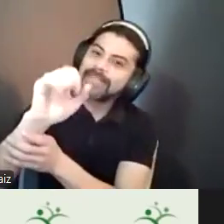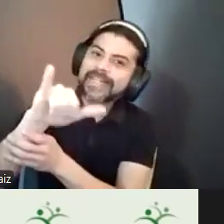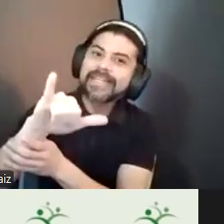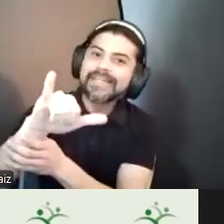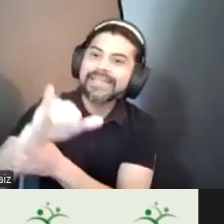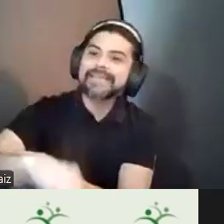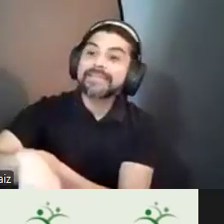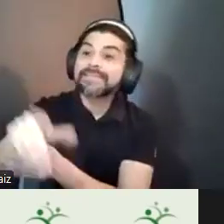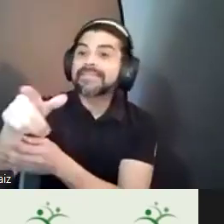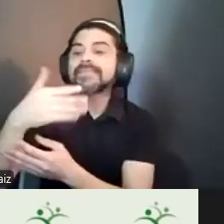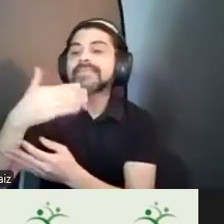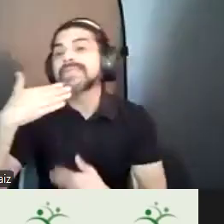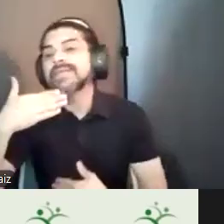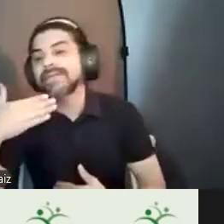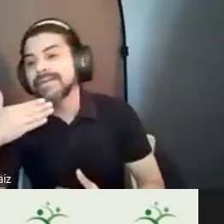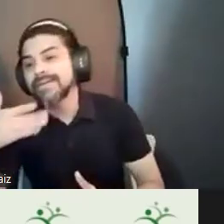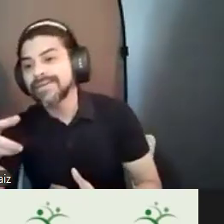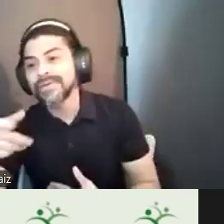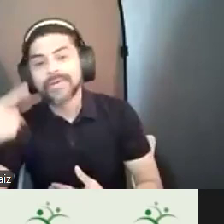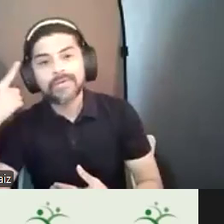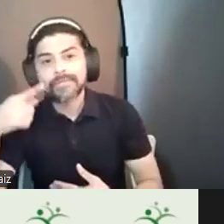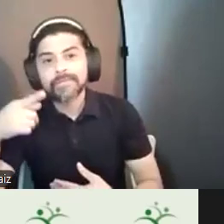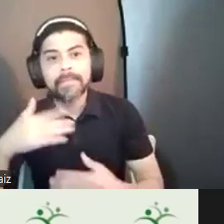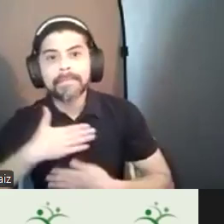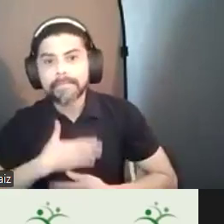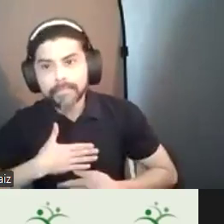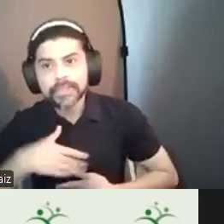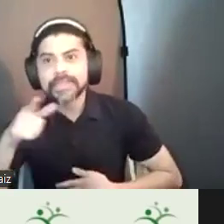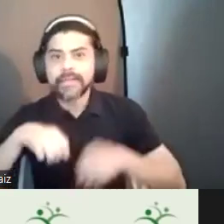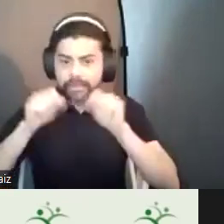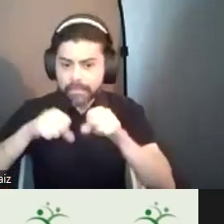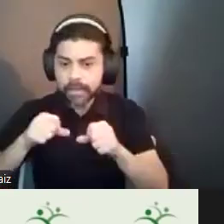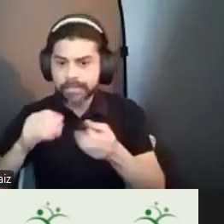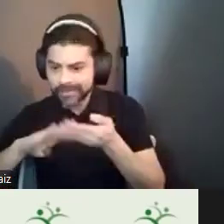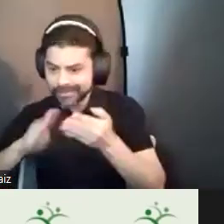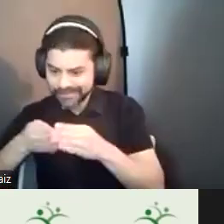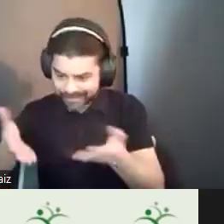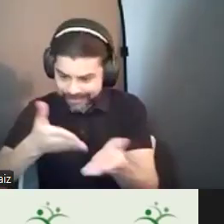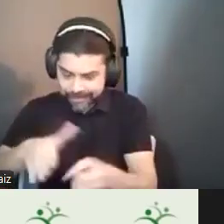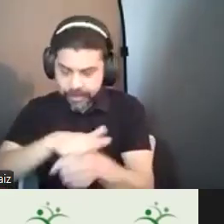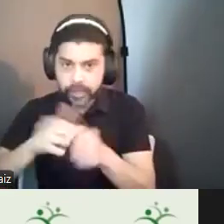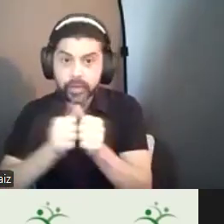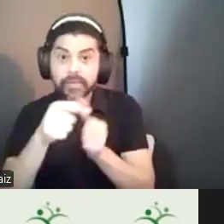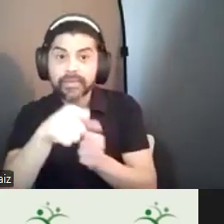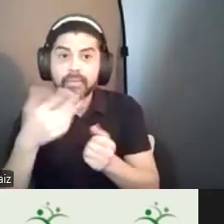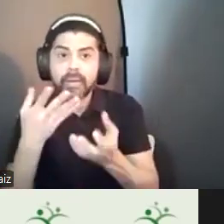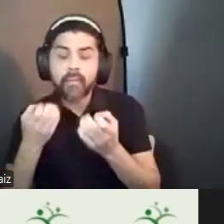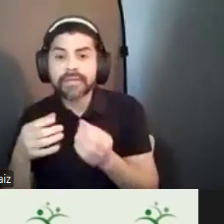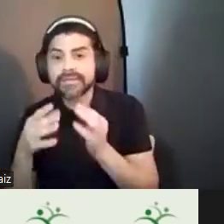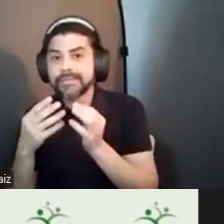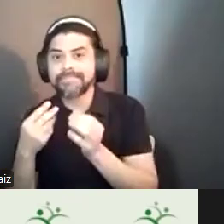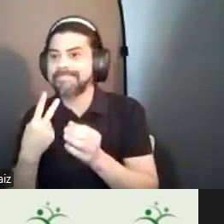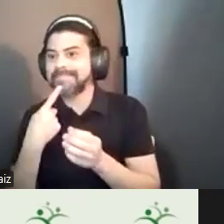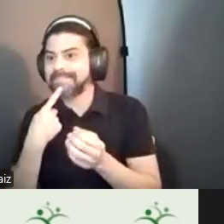it, Secretary Johnson and Director DeMores for the ability to be in community with you all this morning. Just wanted to echo comments made by my